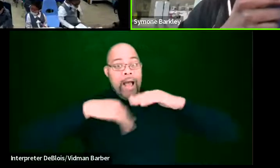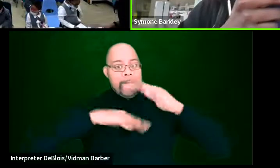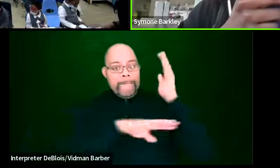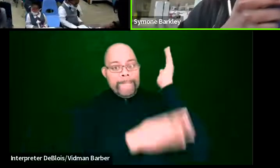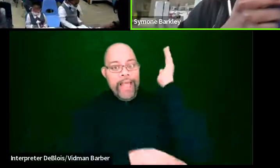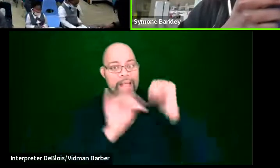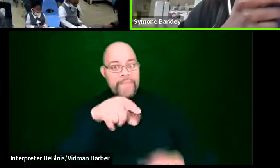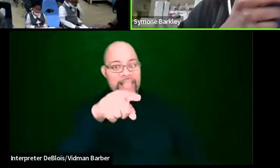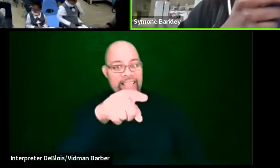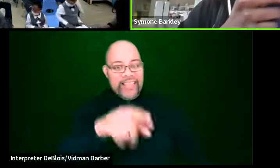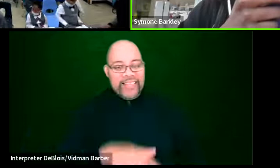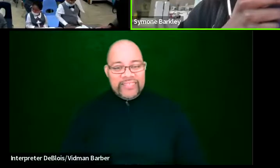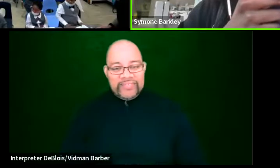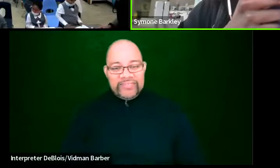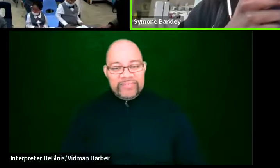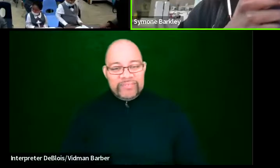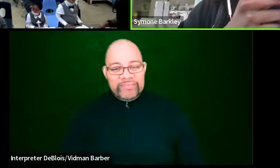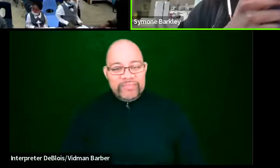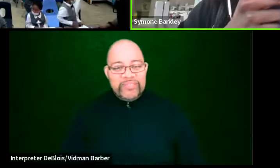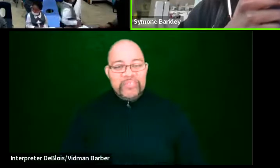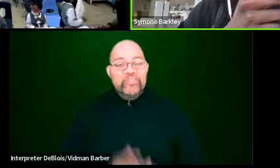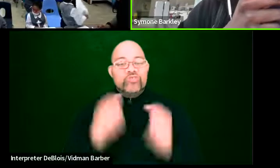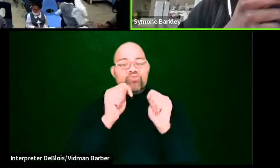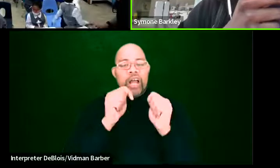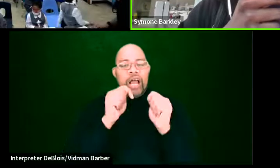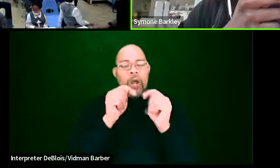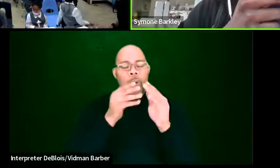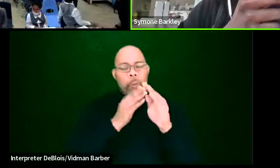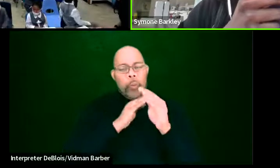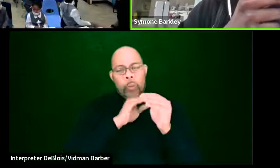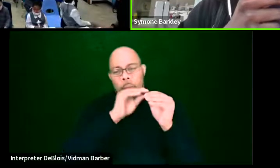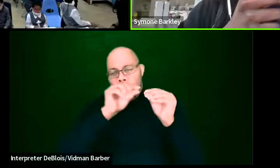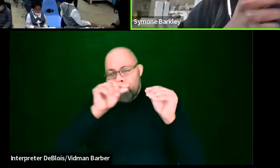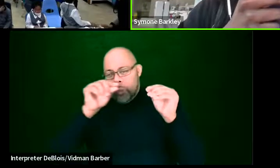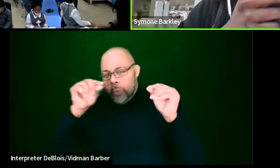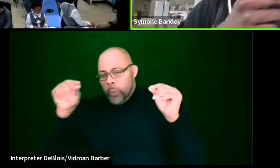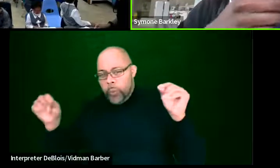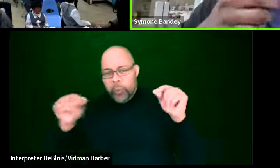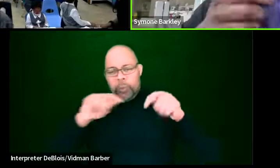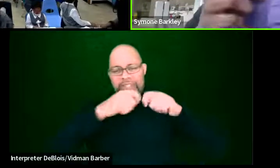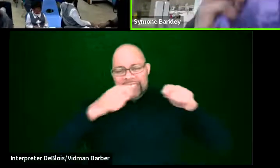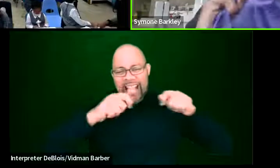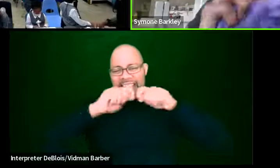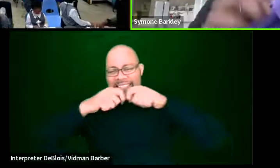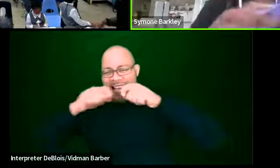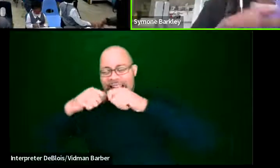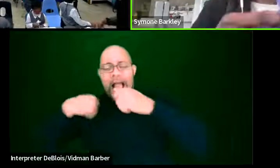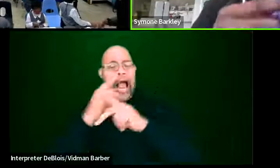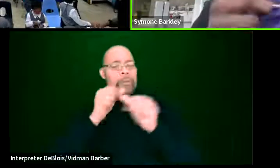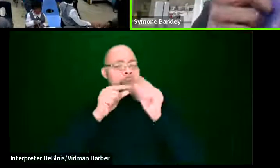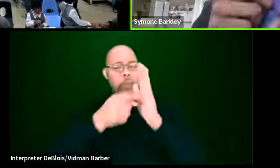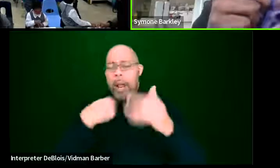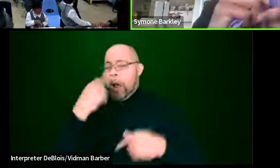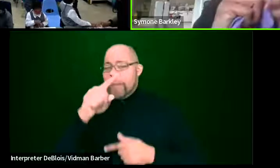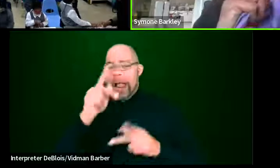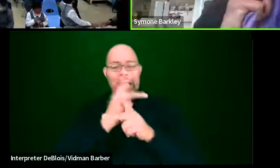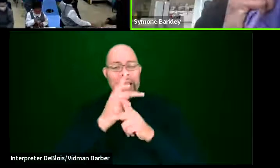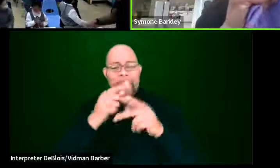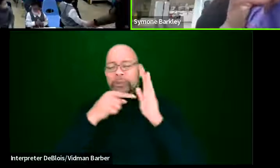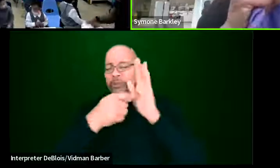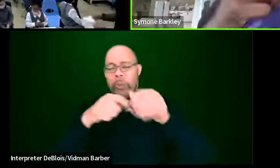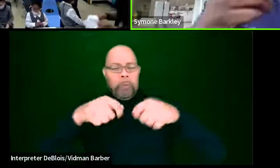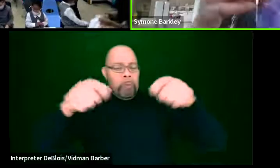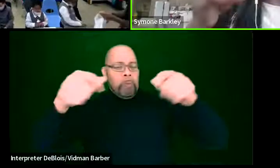right there. I'm going to try that all the way across. I'll keep showing mine. I don't mind keeping mine up in the